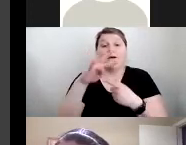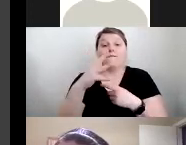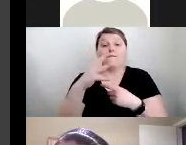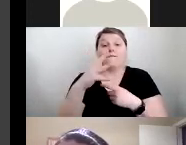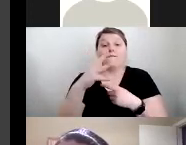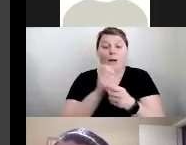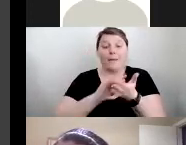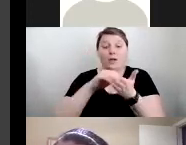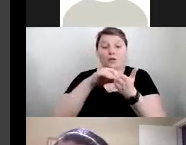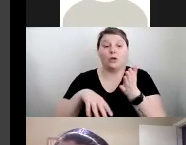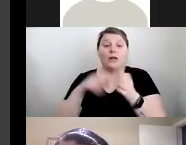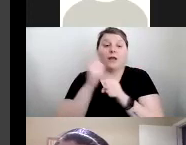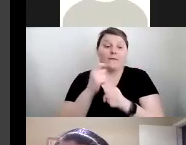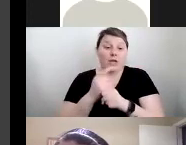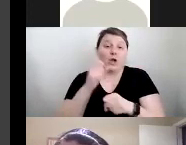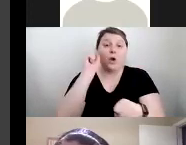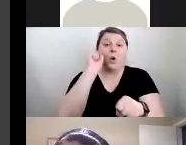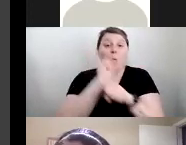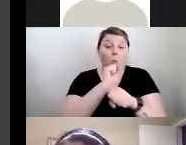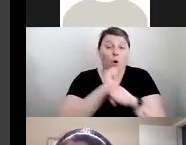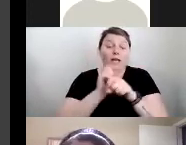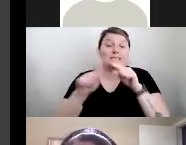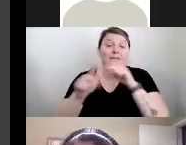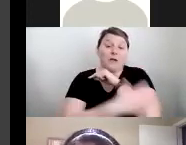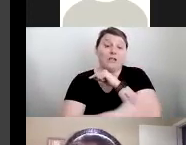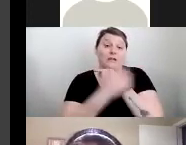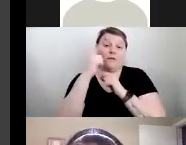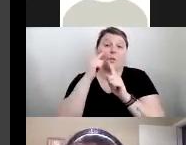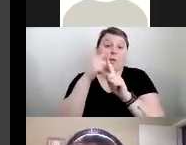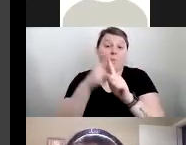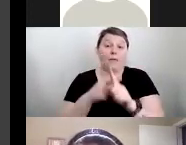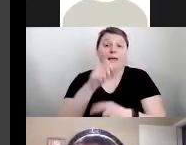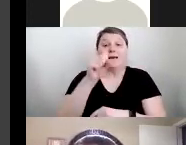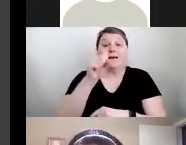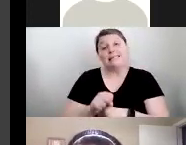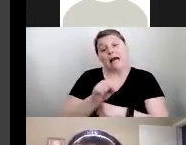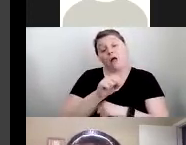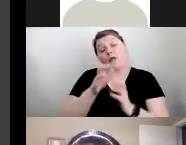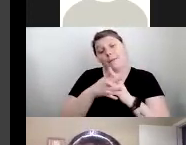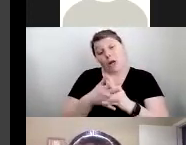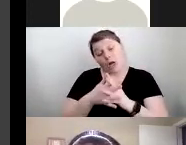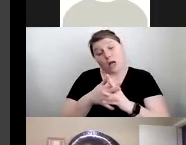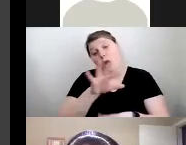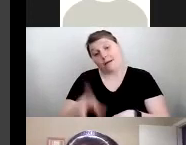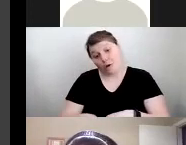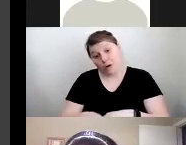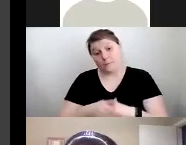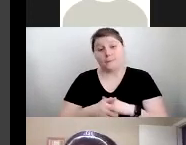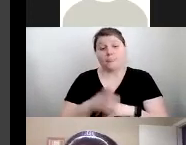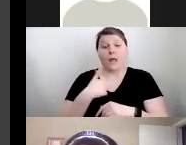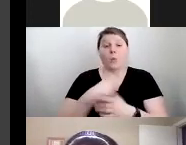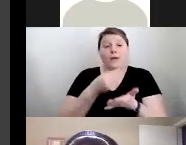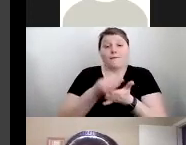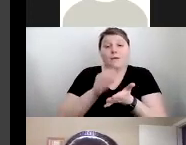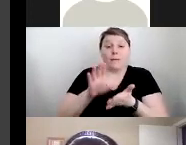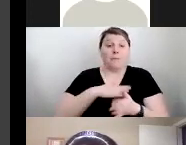year to work overseas for a month, either in South America or Africa. And so we fund this, my family